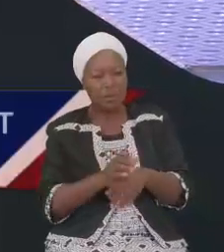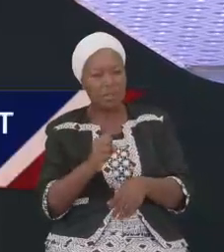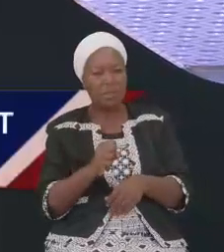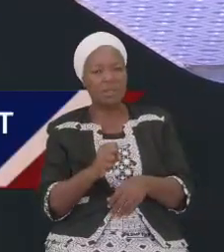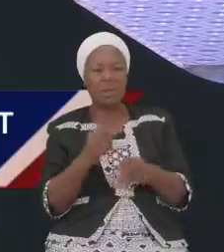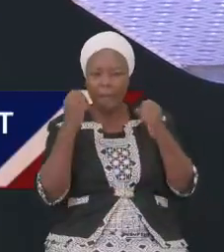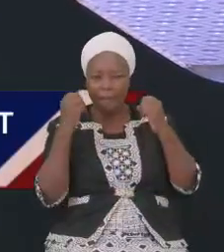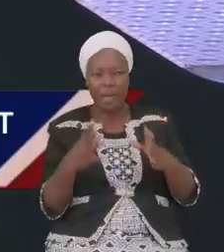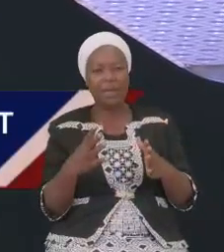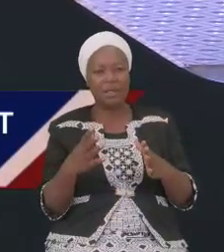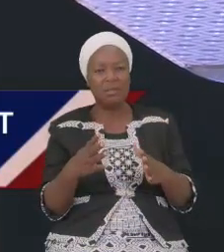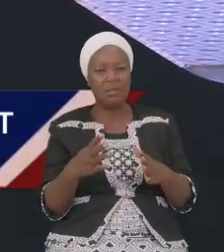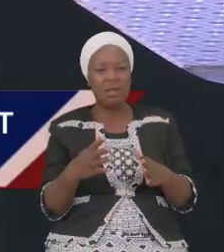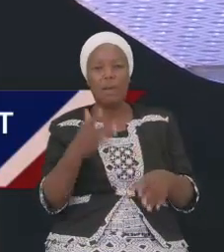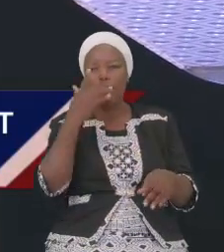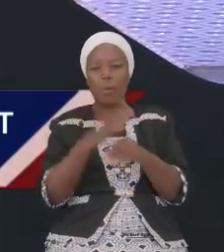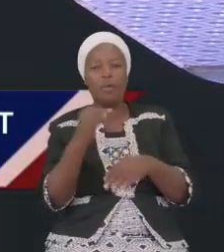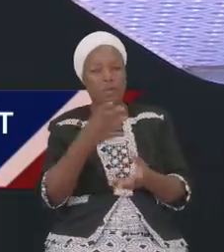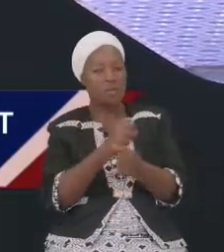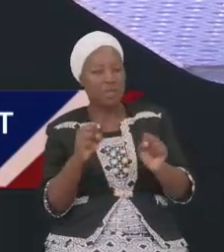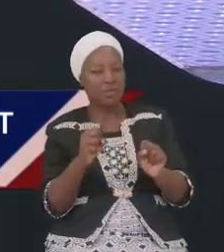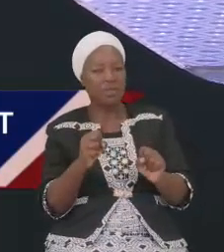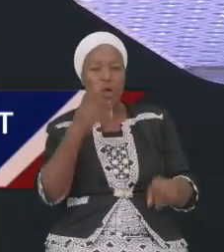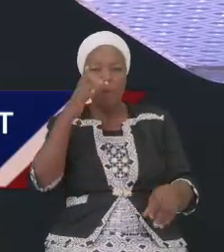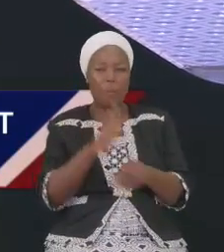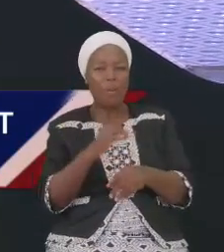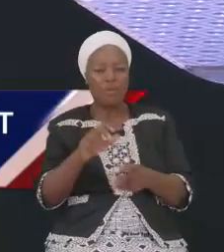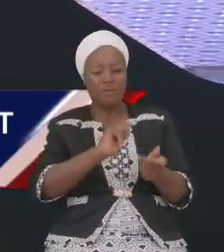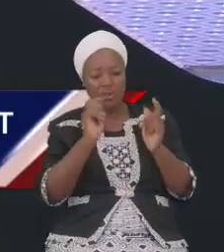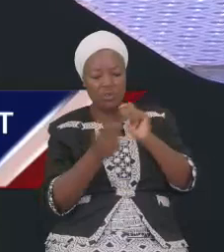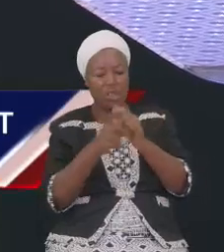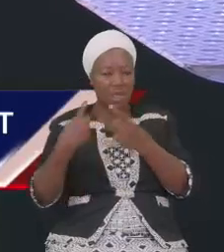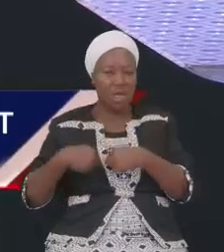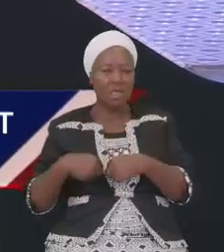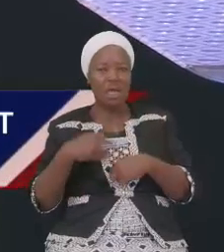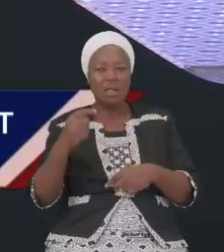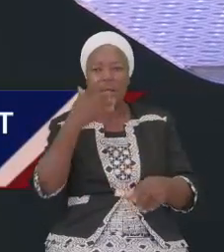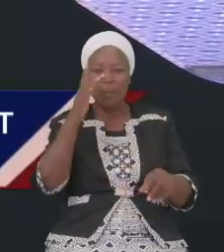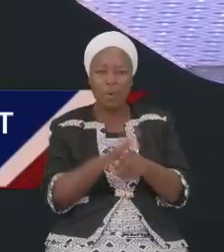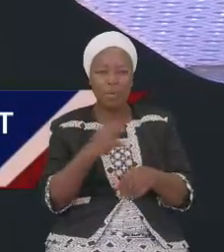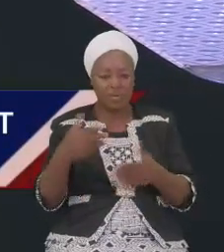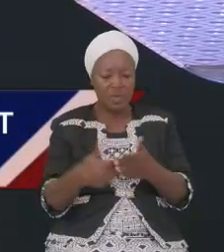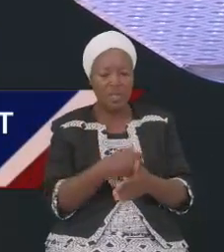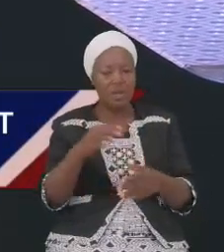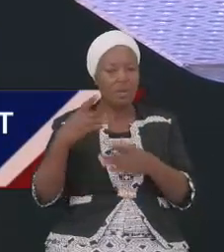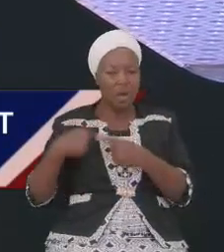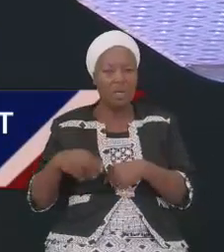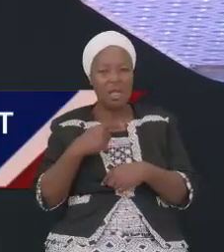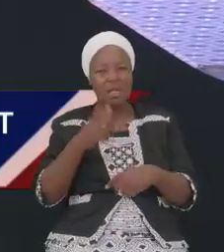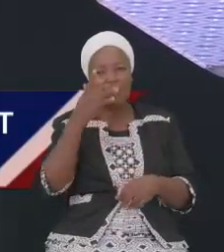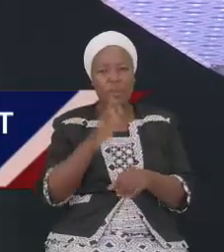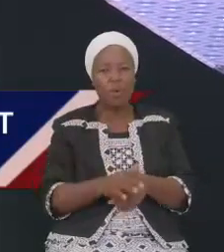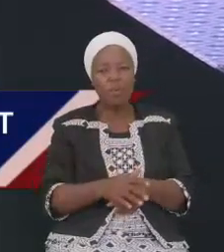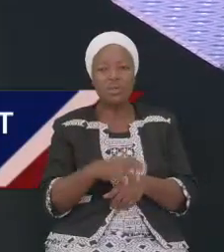plural, promise of salvation, promise of a changed heart, the promise of a new heart, the promise